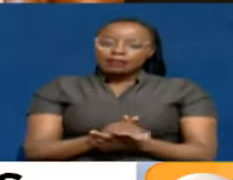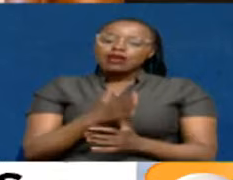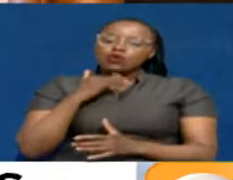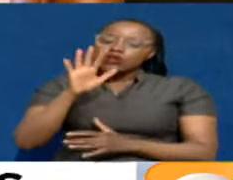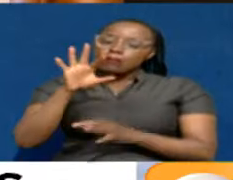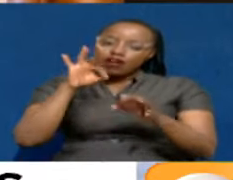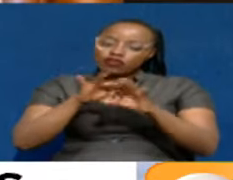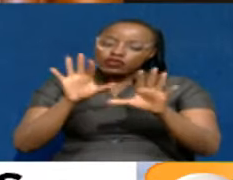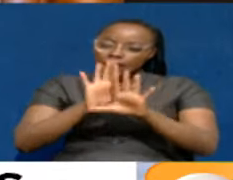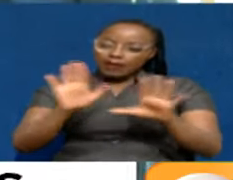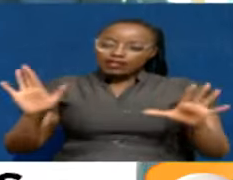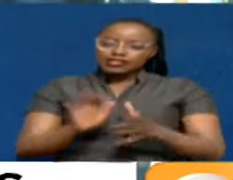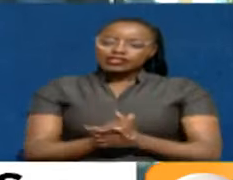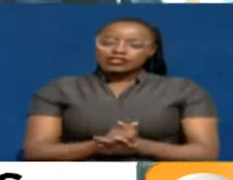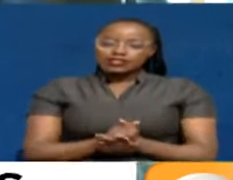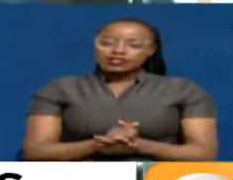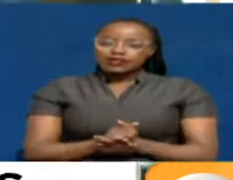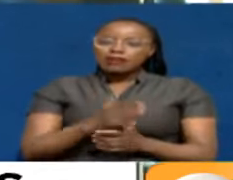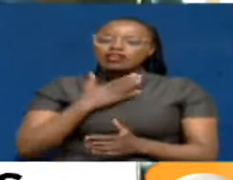Peke yake.